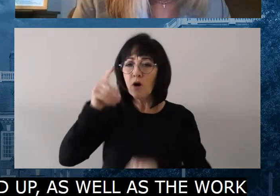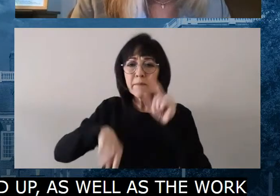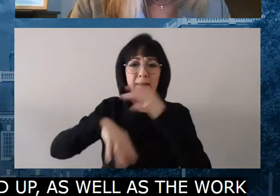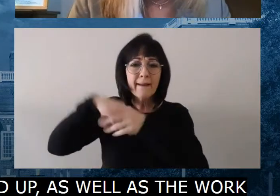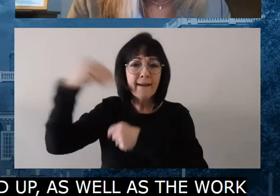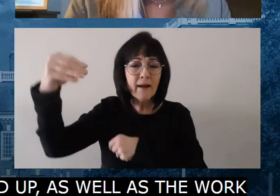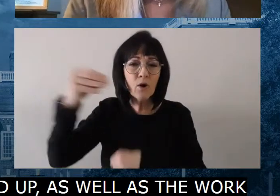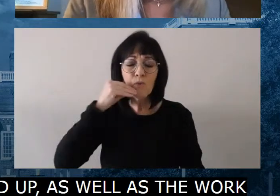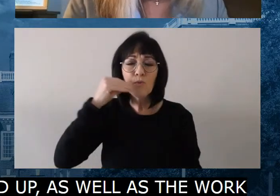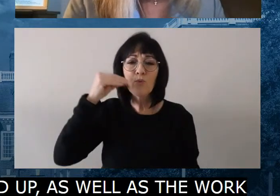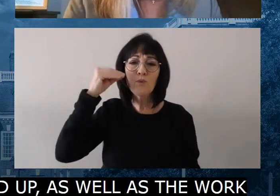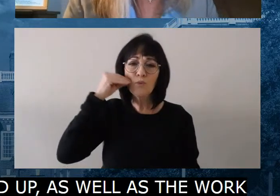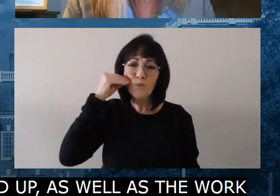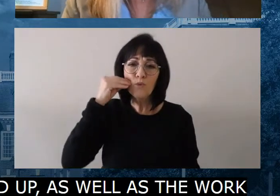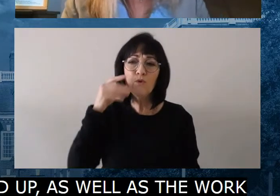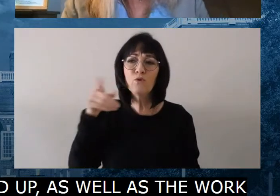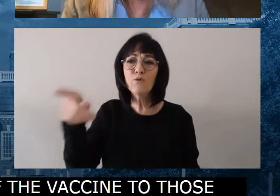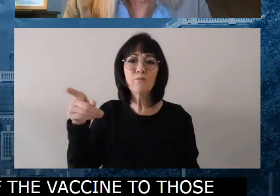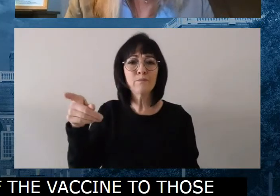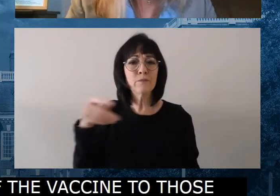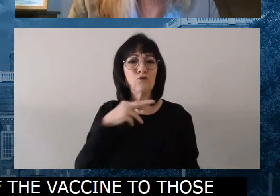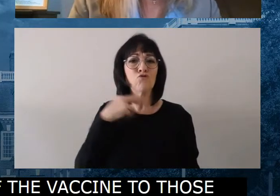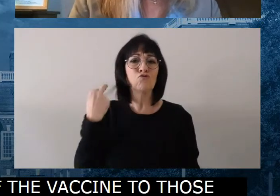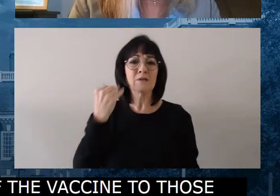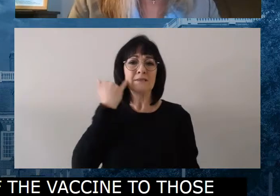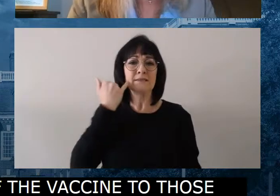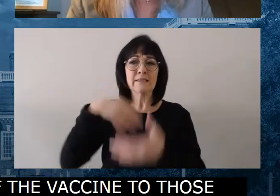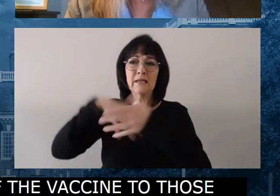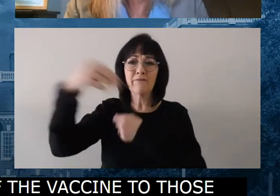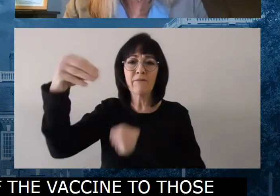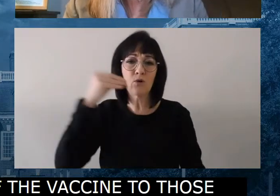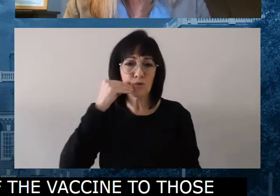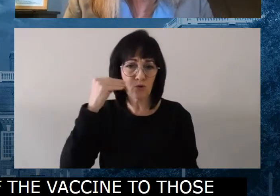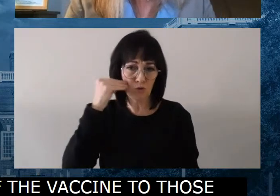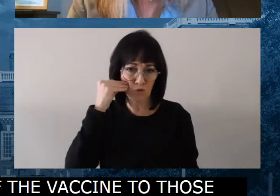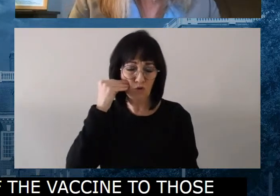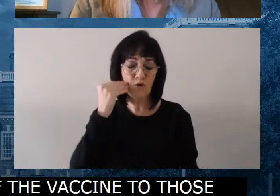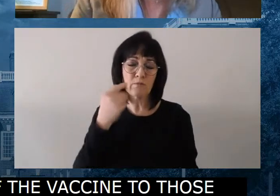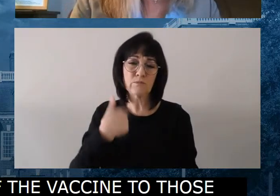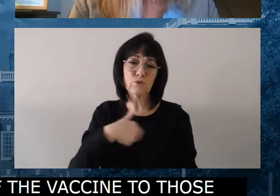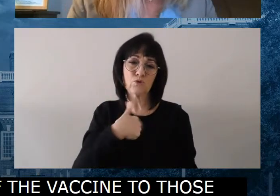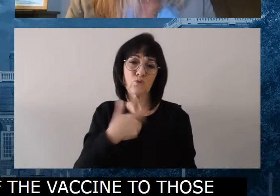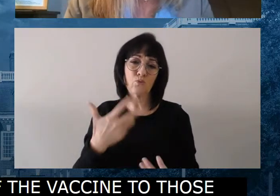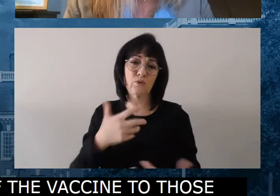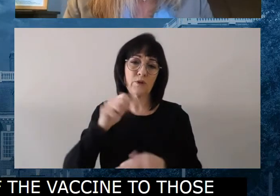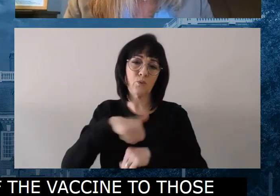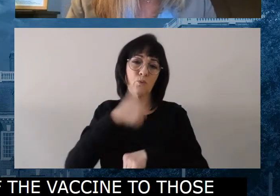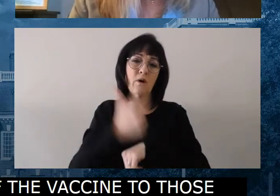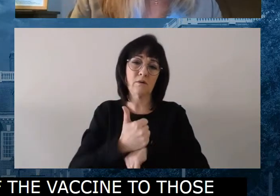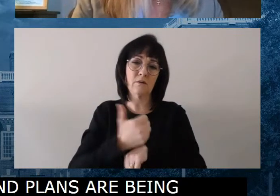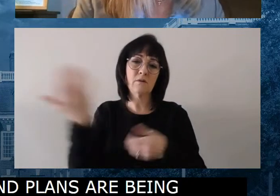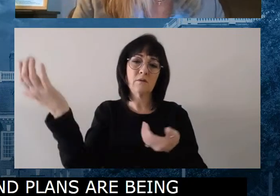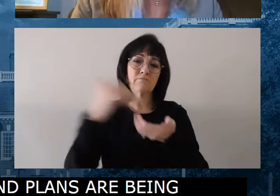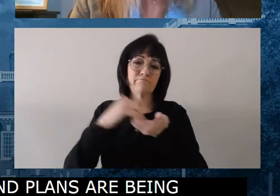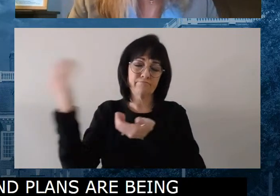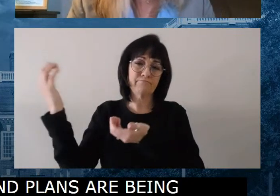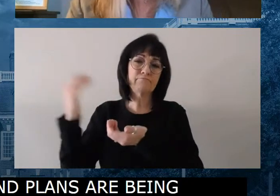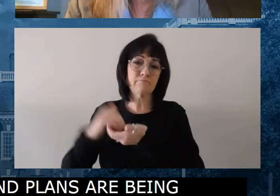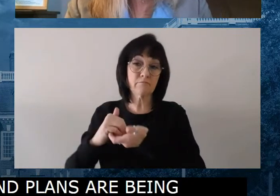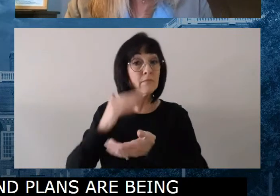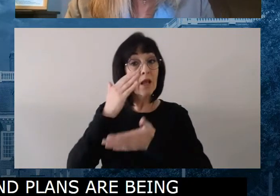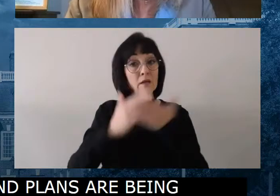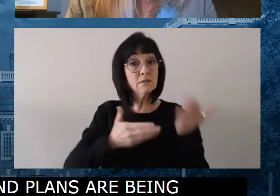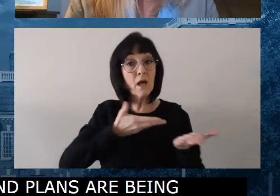a pilot, plans are being developed in concert with partners to expand mobile vaccination to more Delawareans who